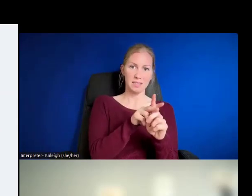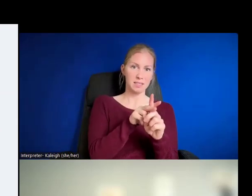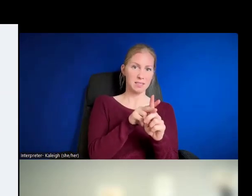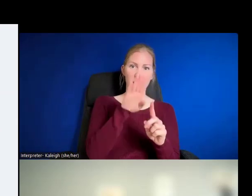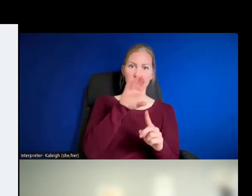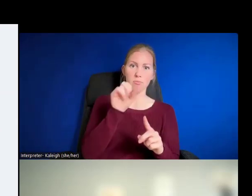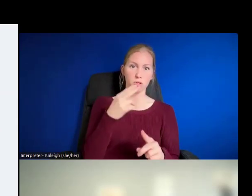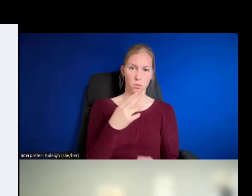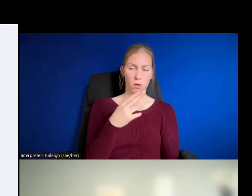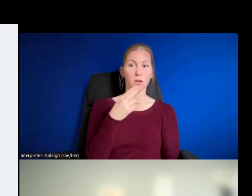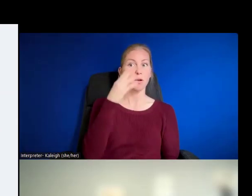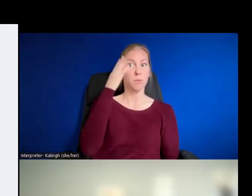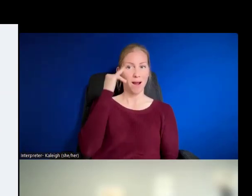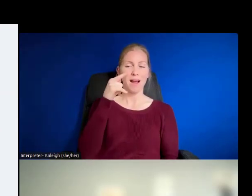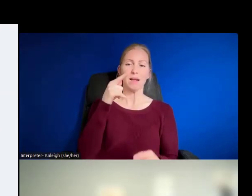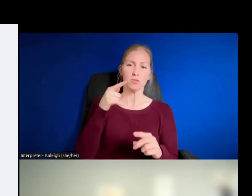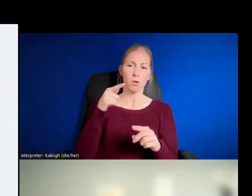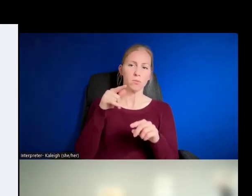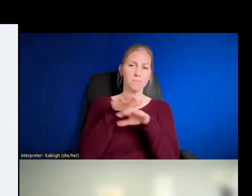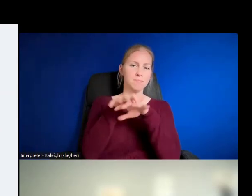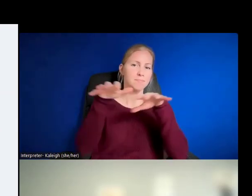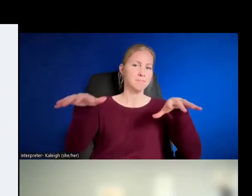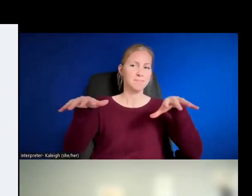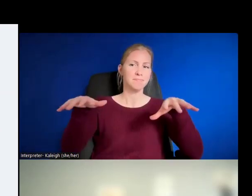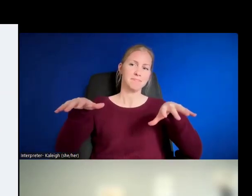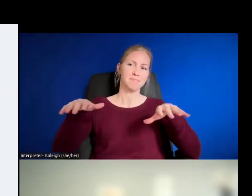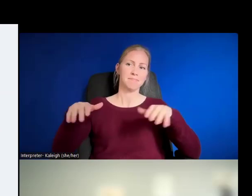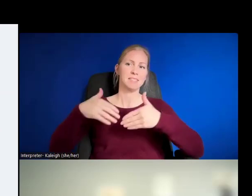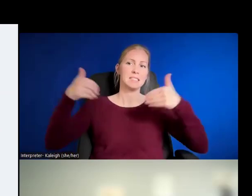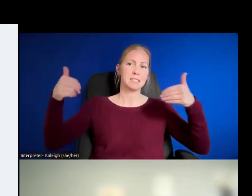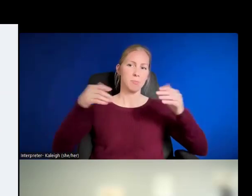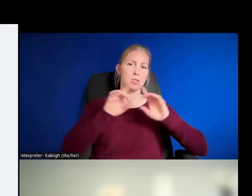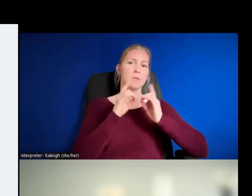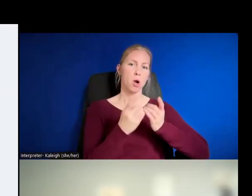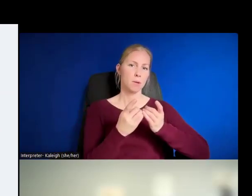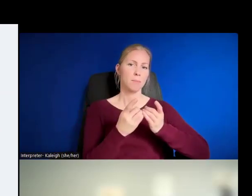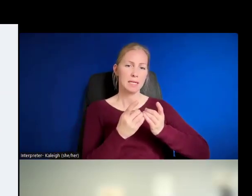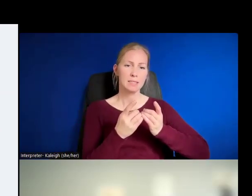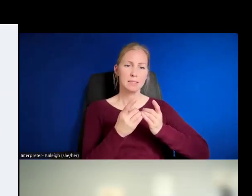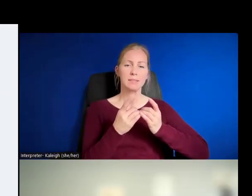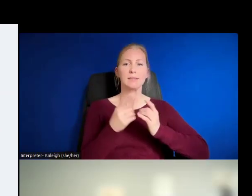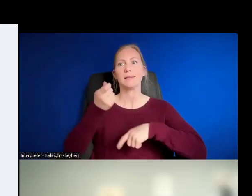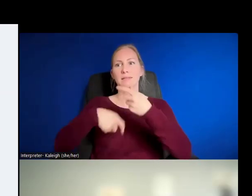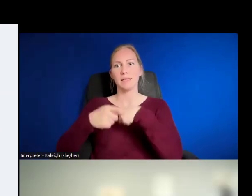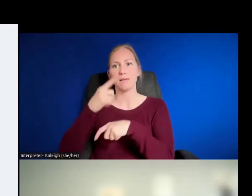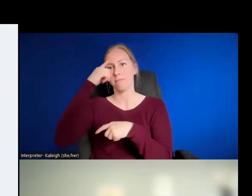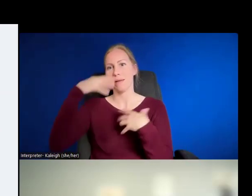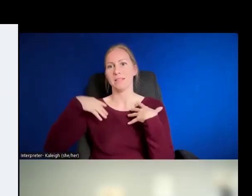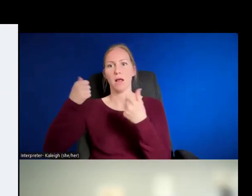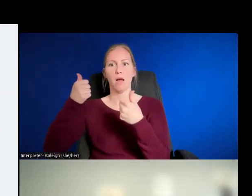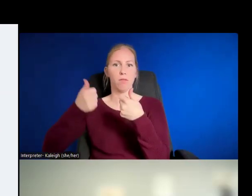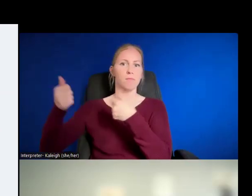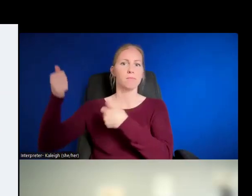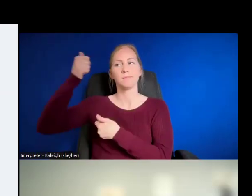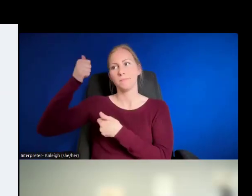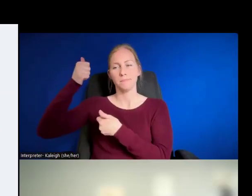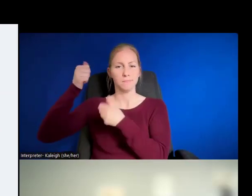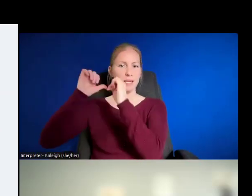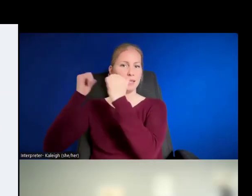the review is done by the Department of Correction Commissioner rather than a mental health authority.